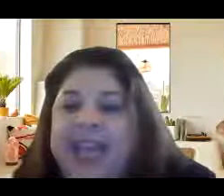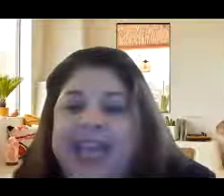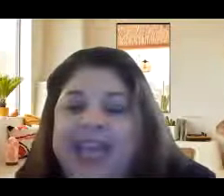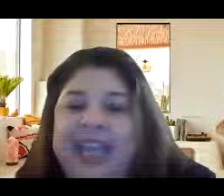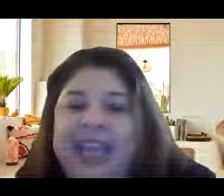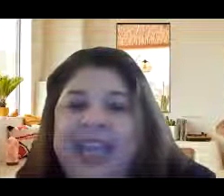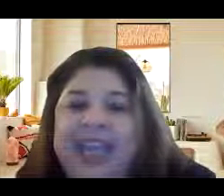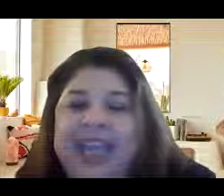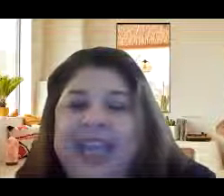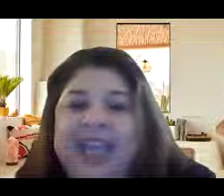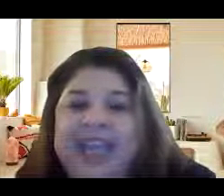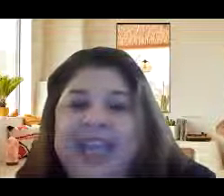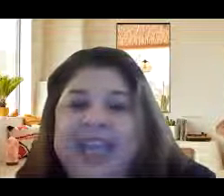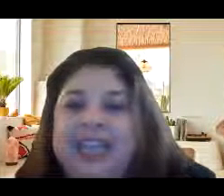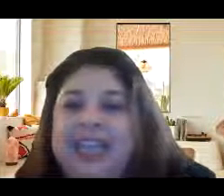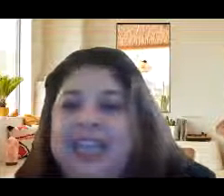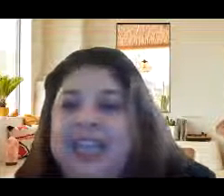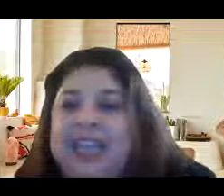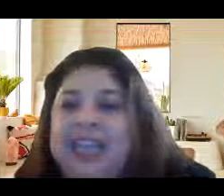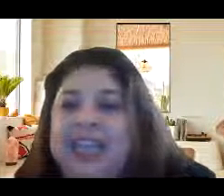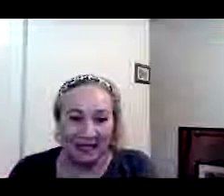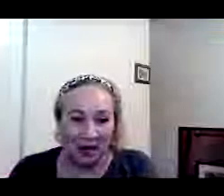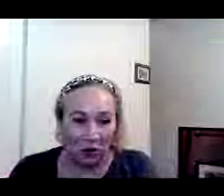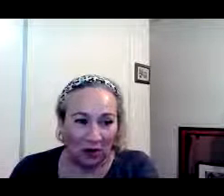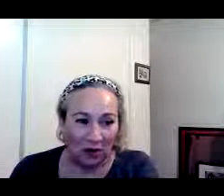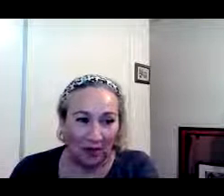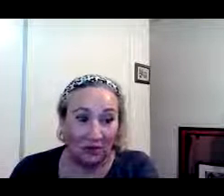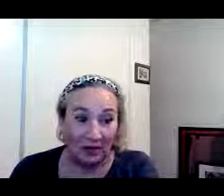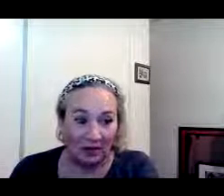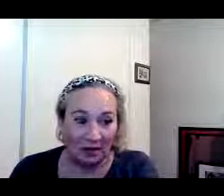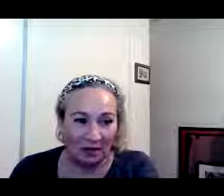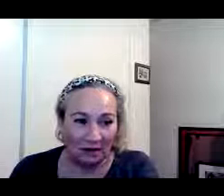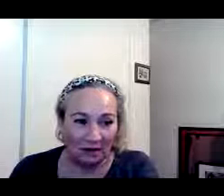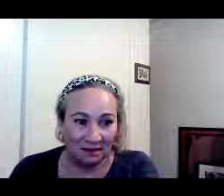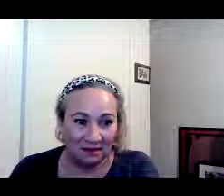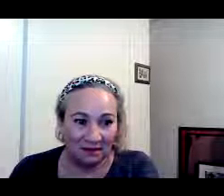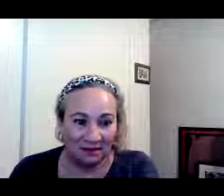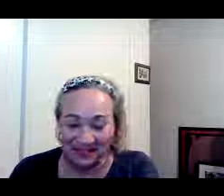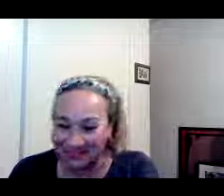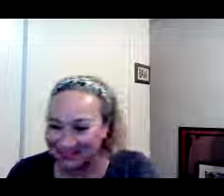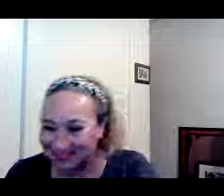Hi. Okay, I'm ready. Hey, Keo, are you there?